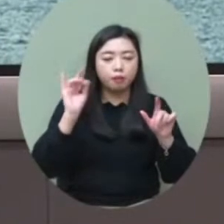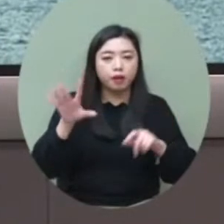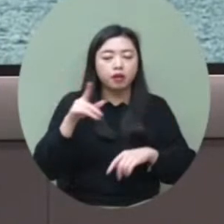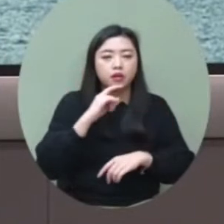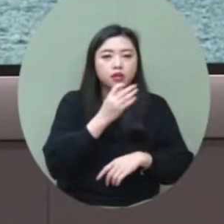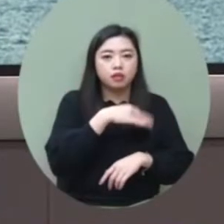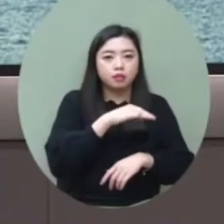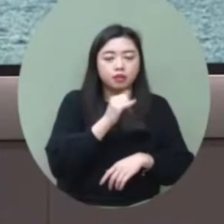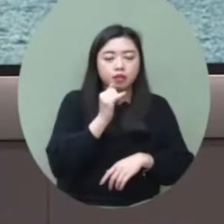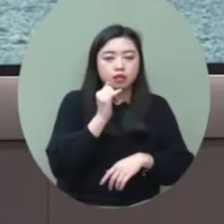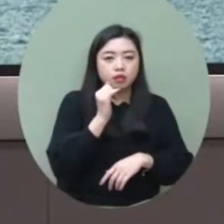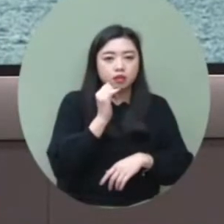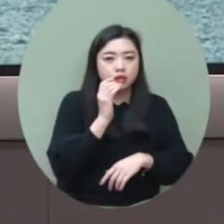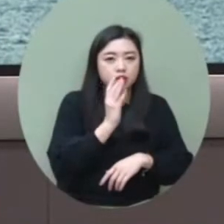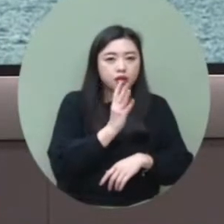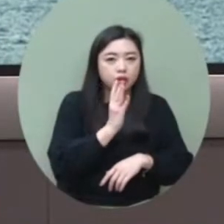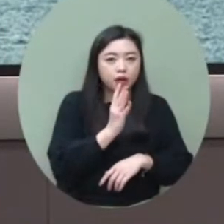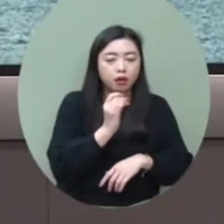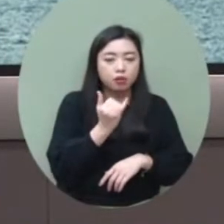strain.